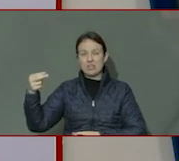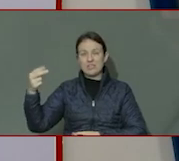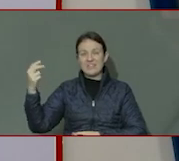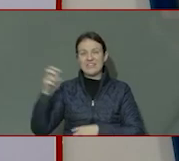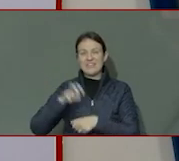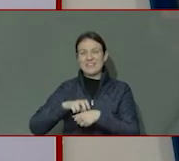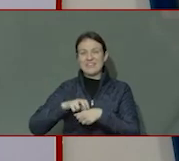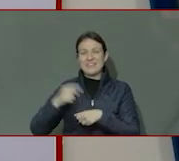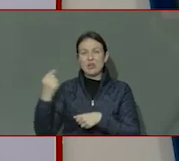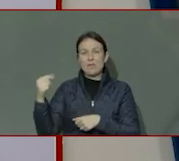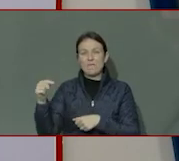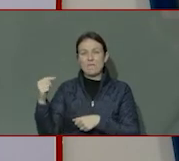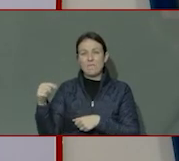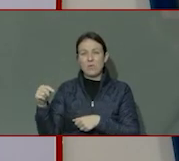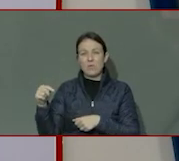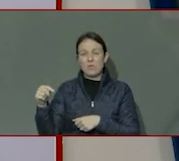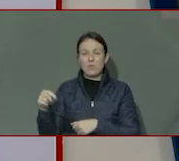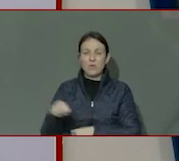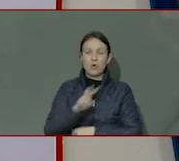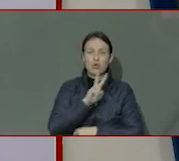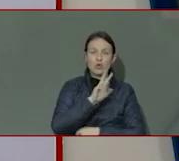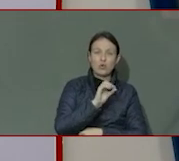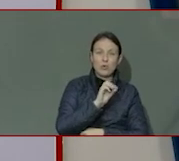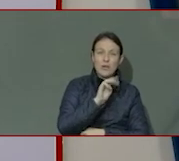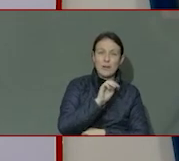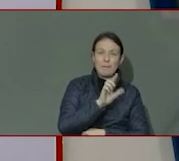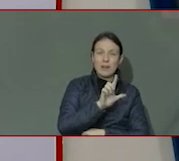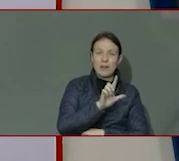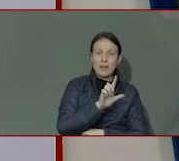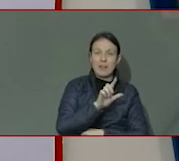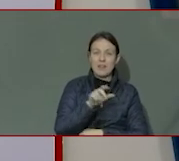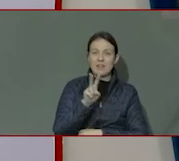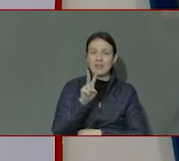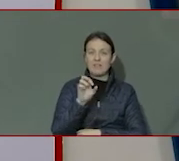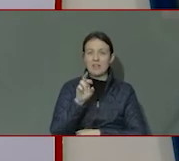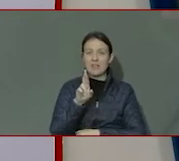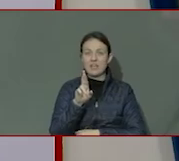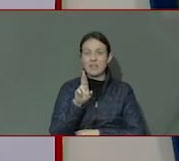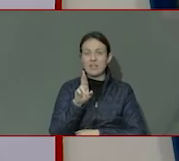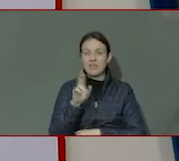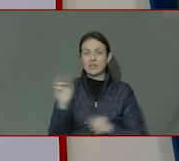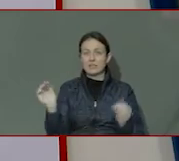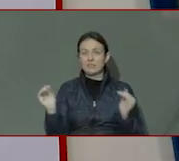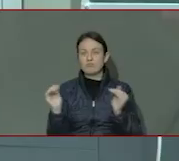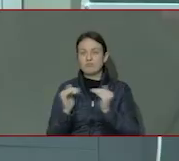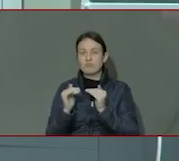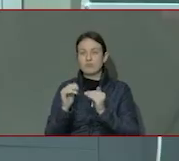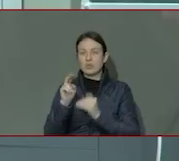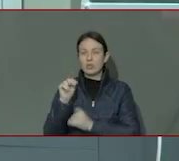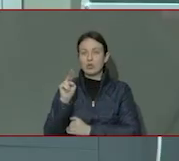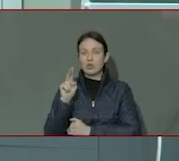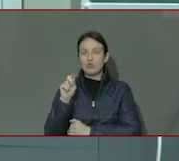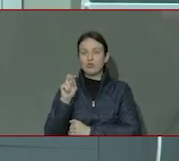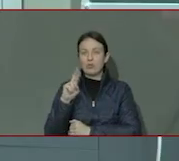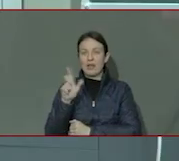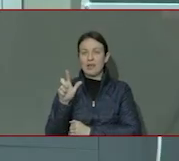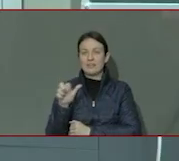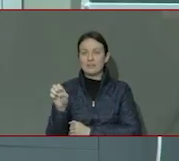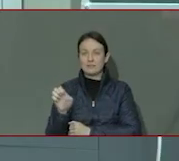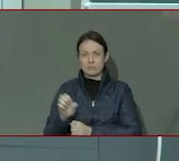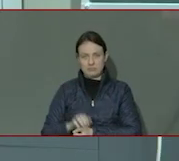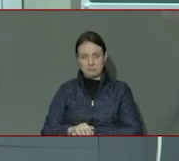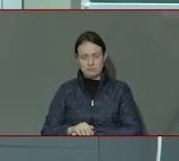to neutralize 20 milliliters of vinegar. Okay, now let's look at that